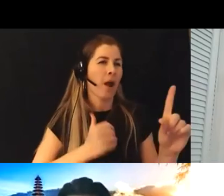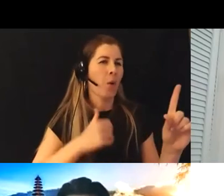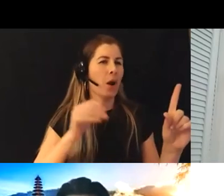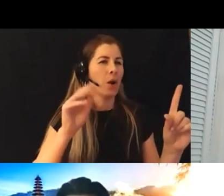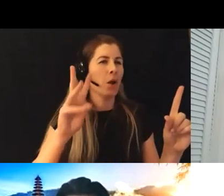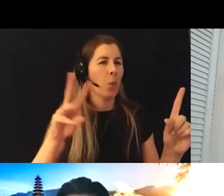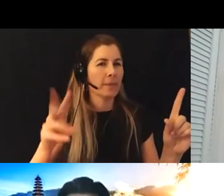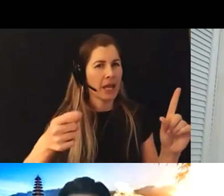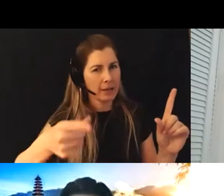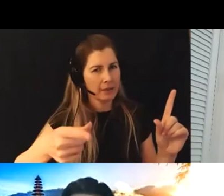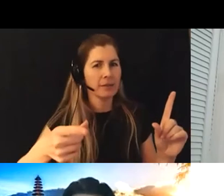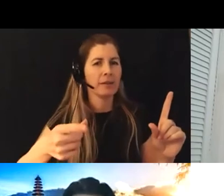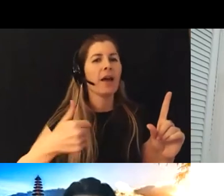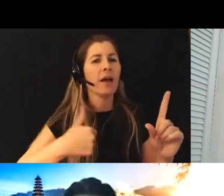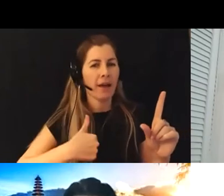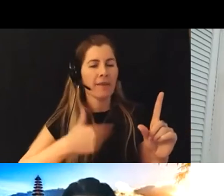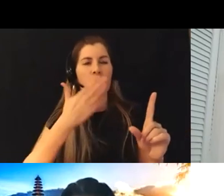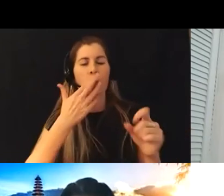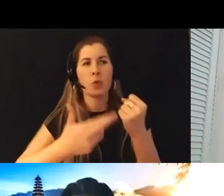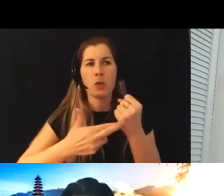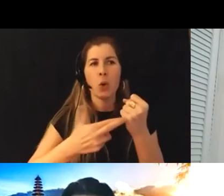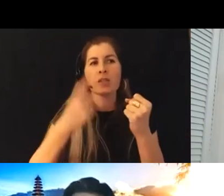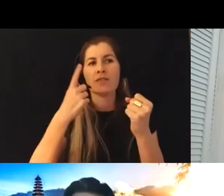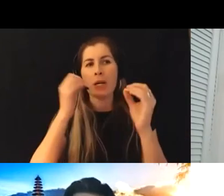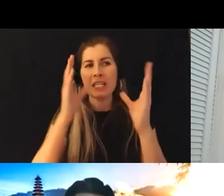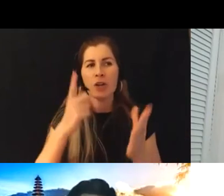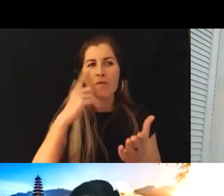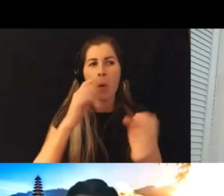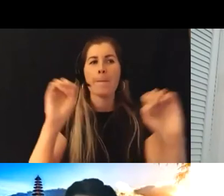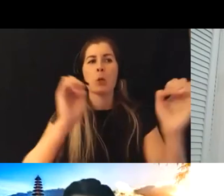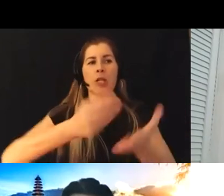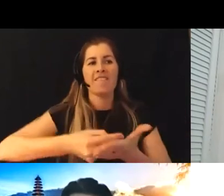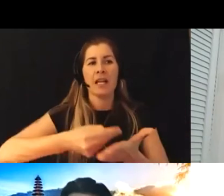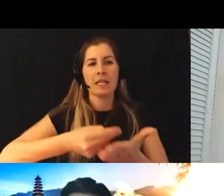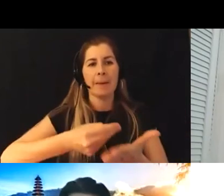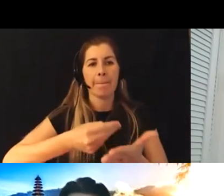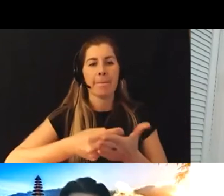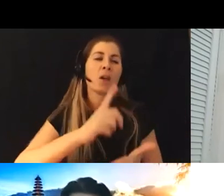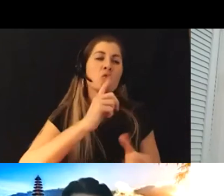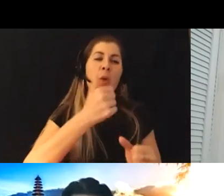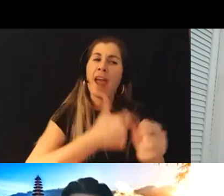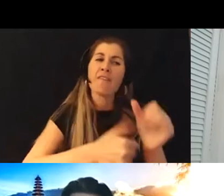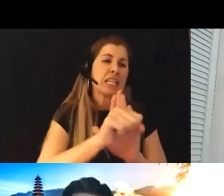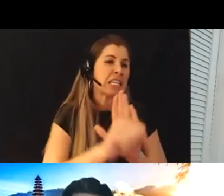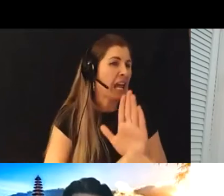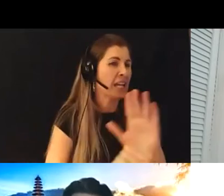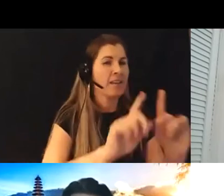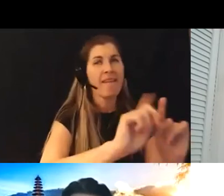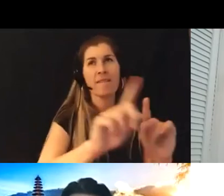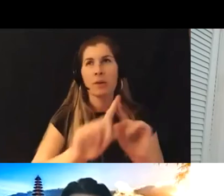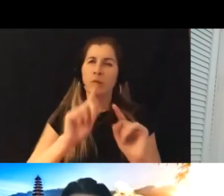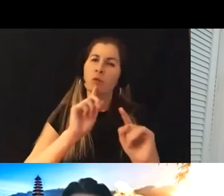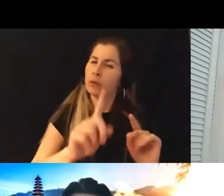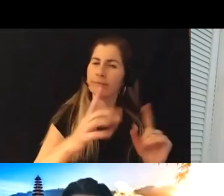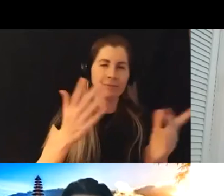has resources for teaching artists for emergency funding. So they're different in every state and they're popping up and changing every day. So I